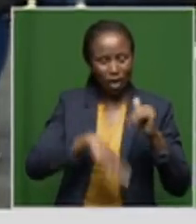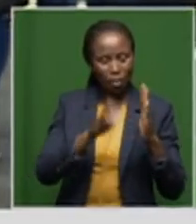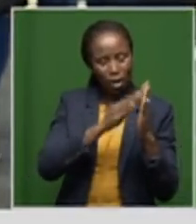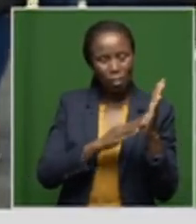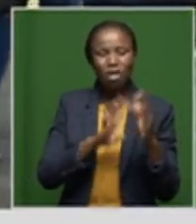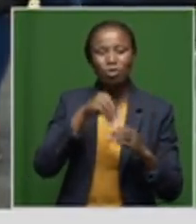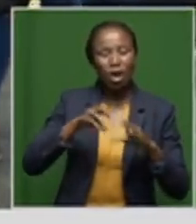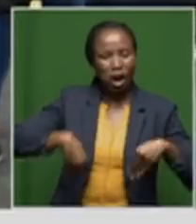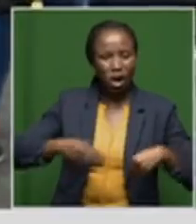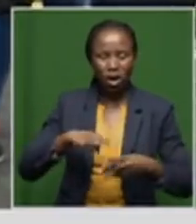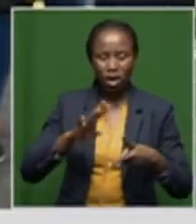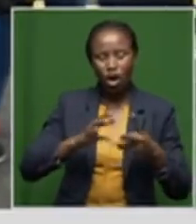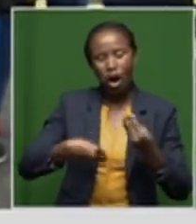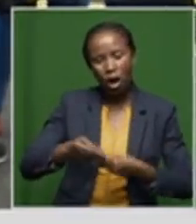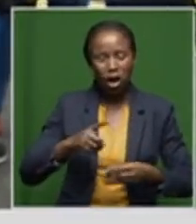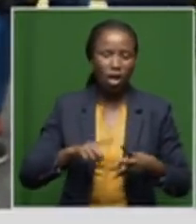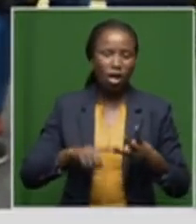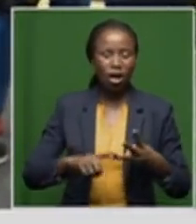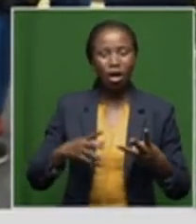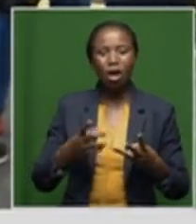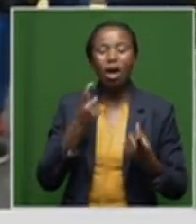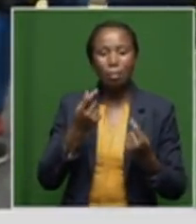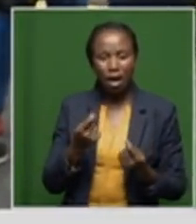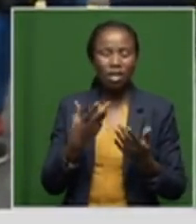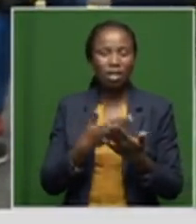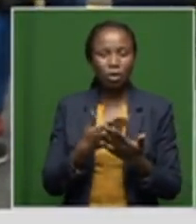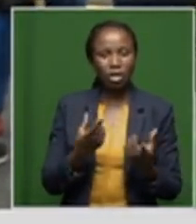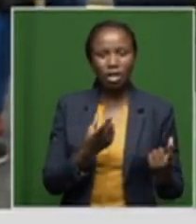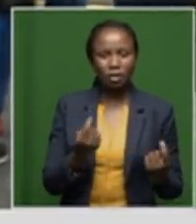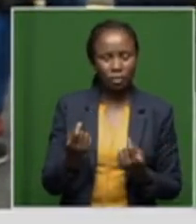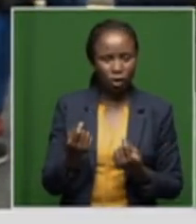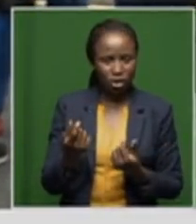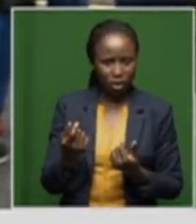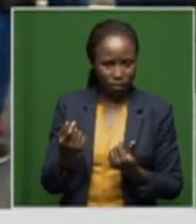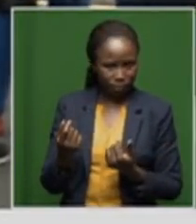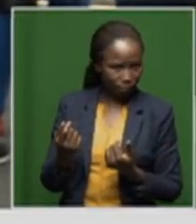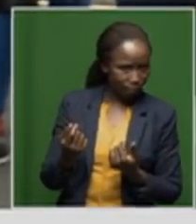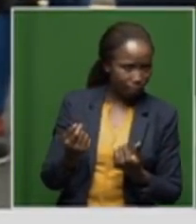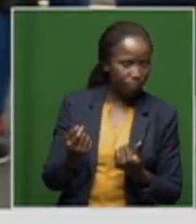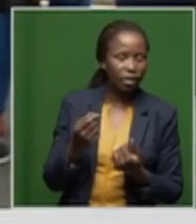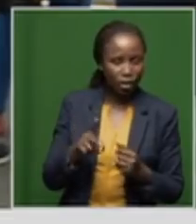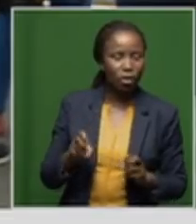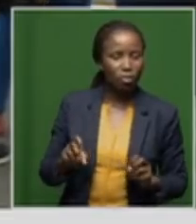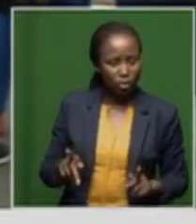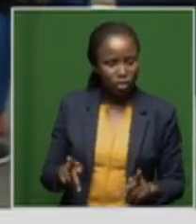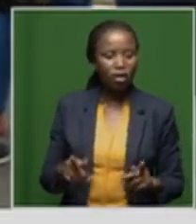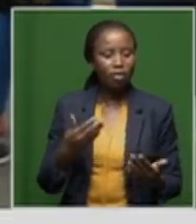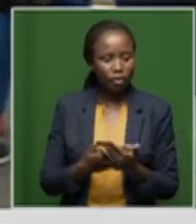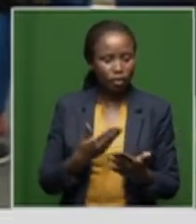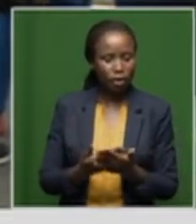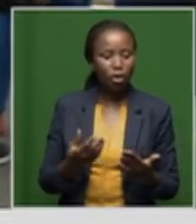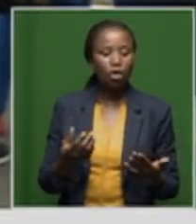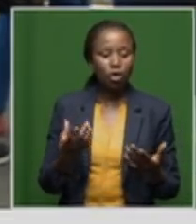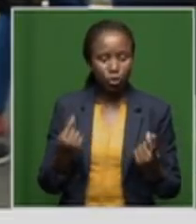include fraud, corruption, money laundering and racketeering. So this is going to be an opportunity for the members of the